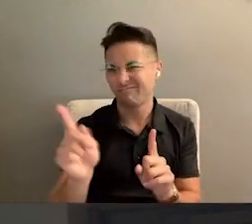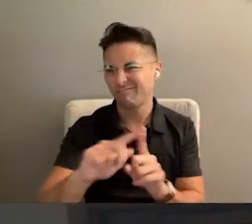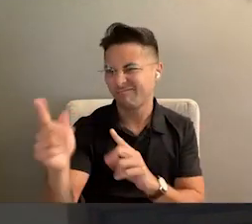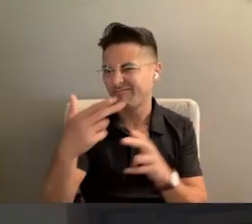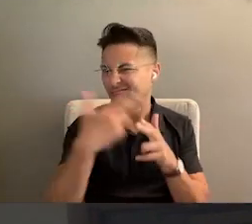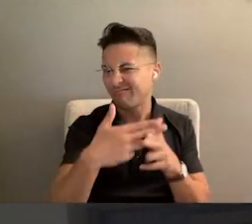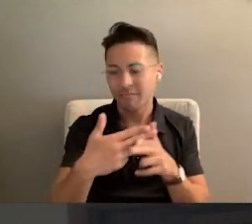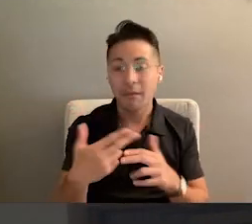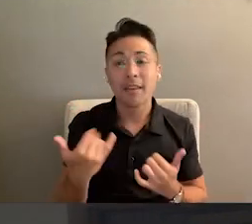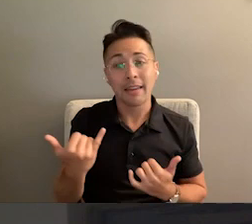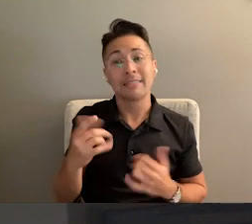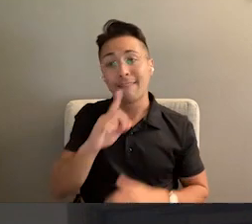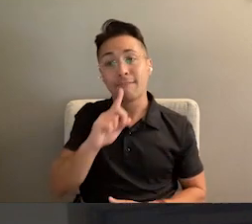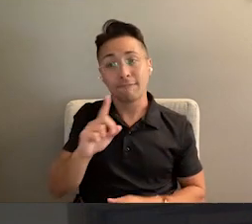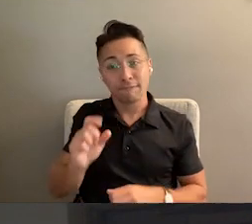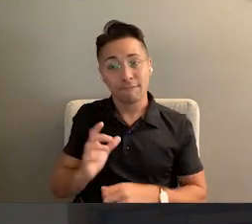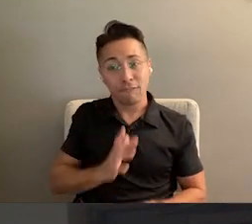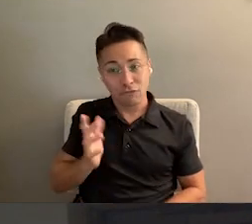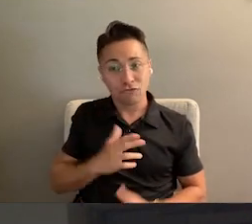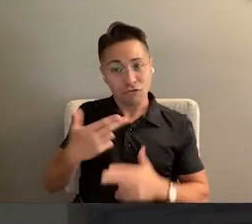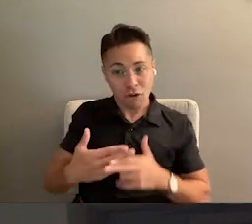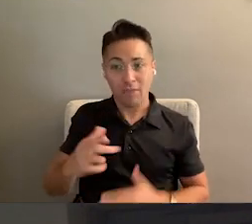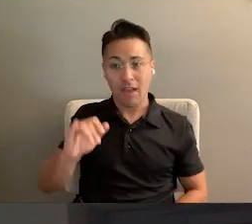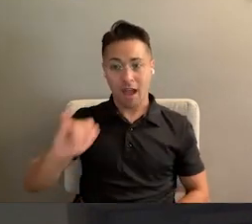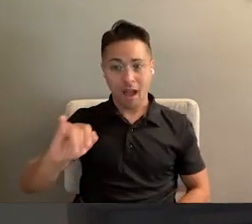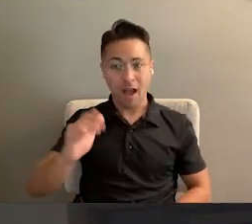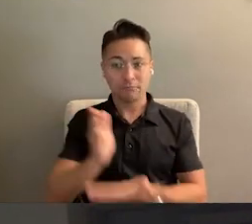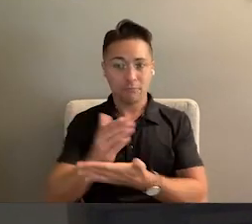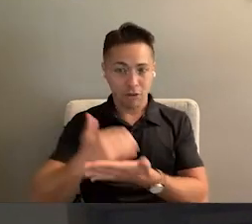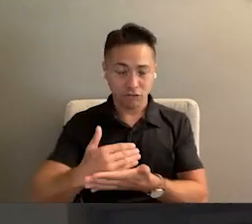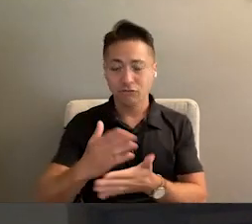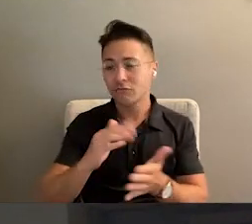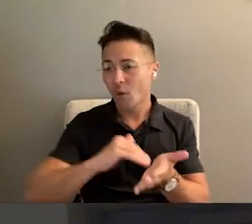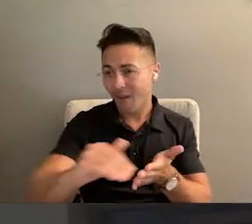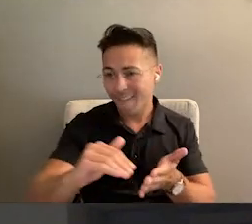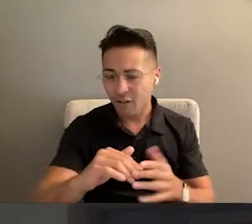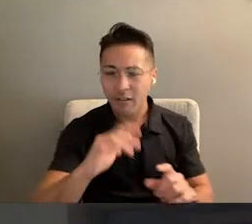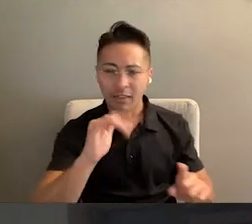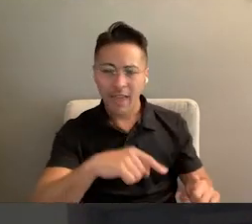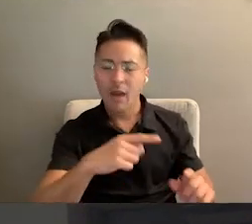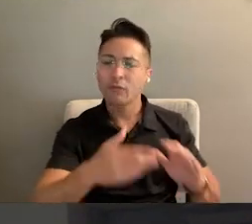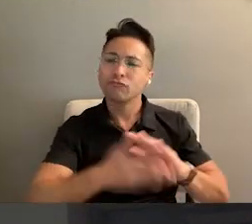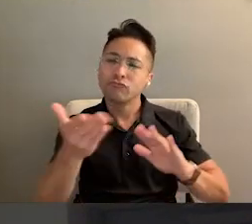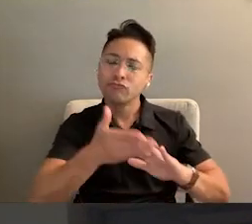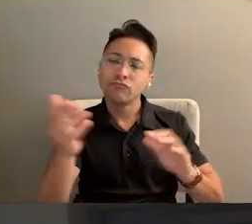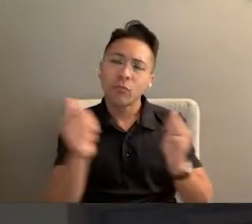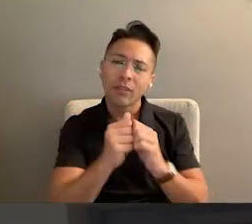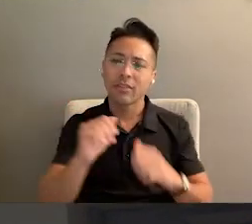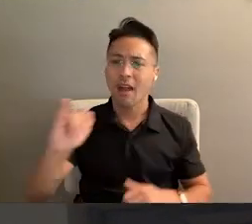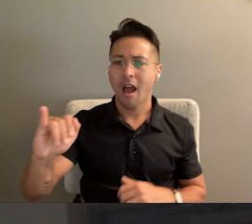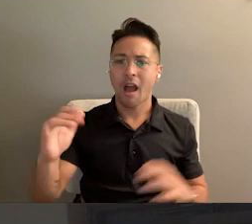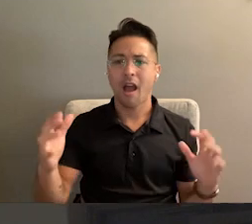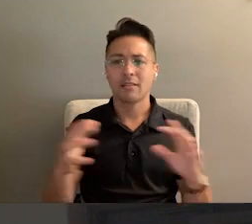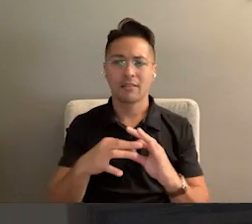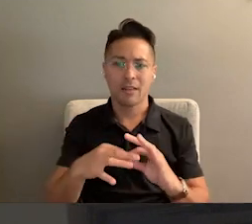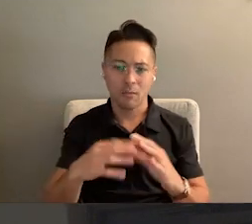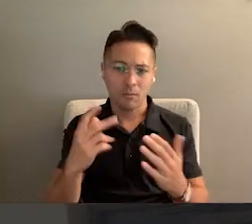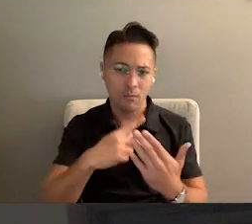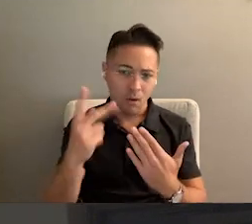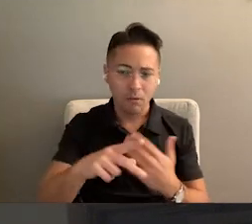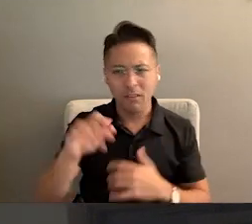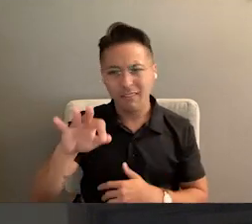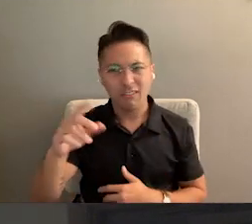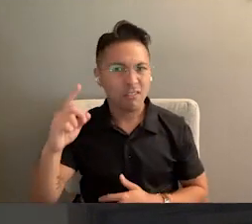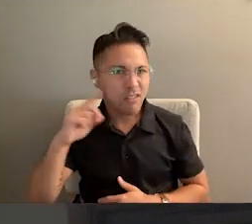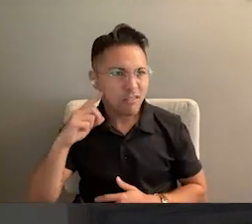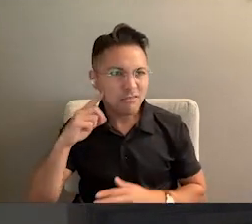HCBS waiver, all things that they call us. It is officially called the iBudget waiver. It is also, iBudget waiver